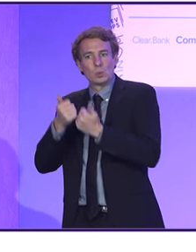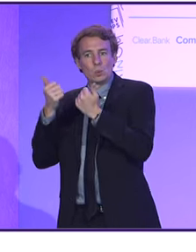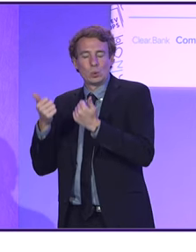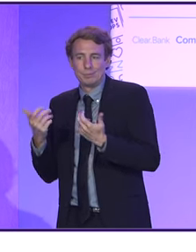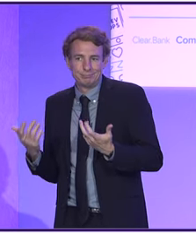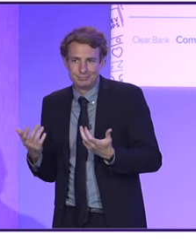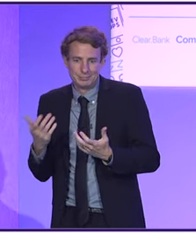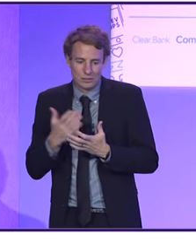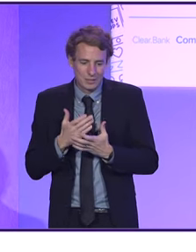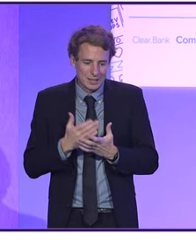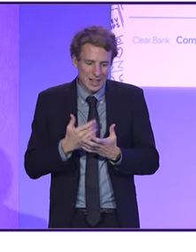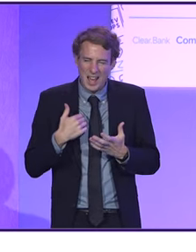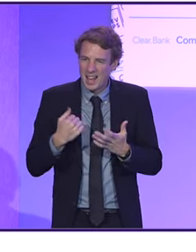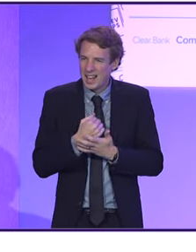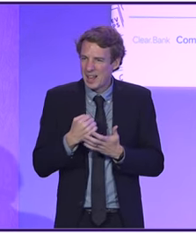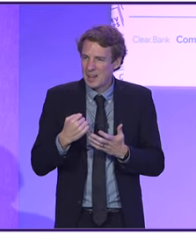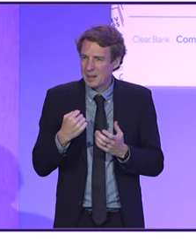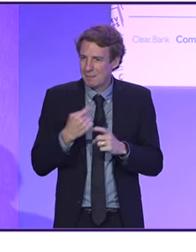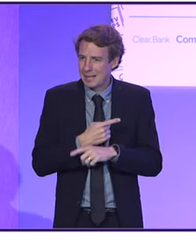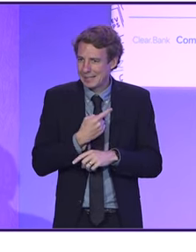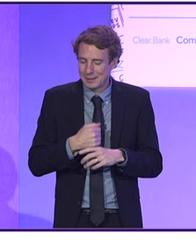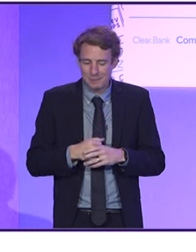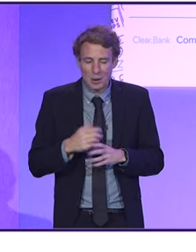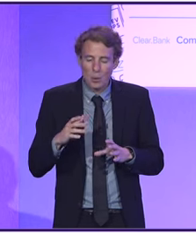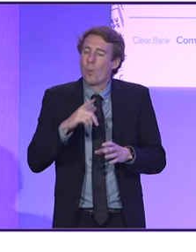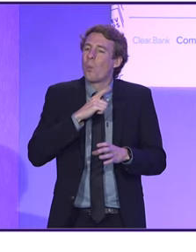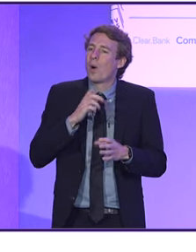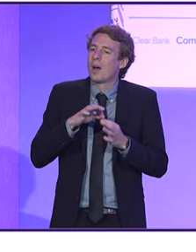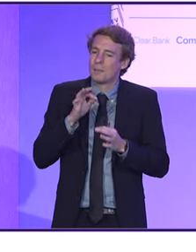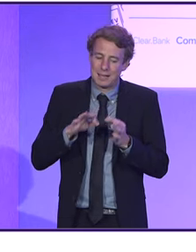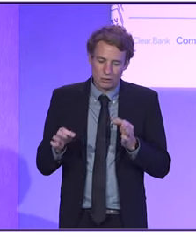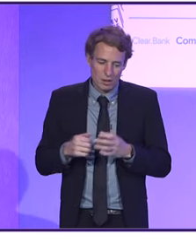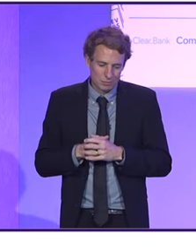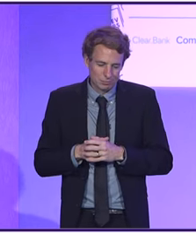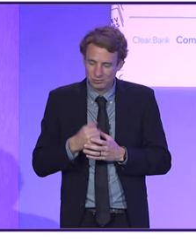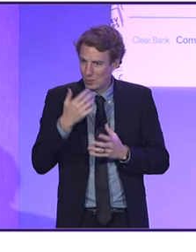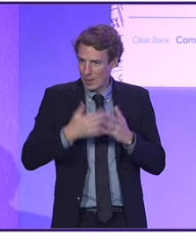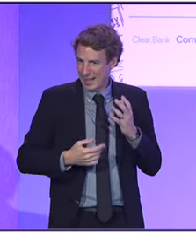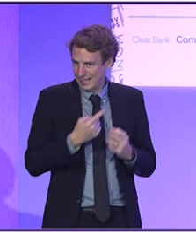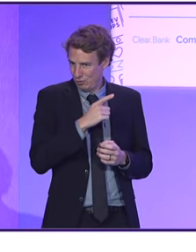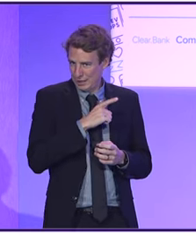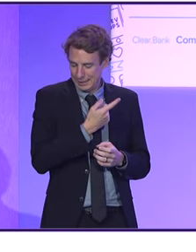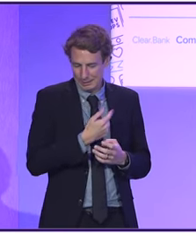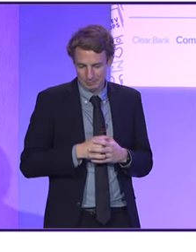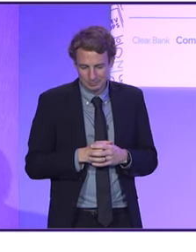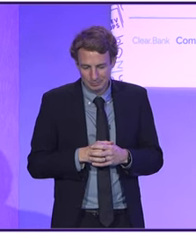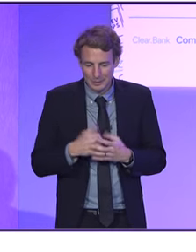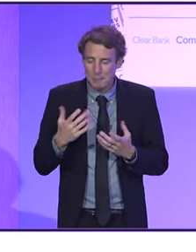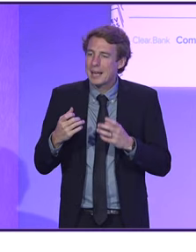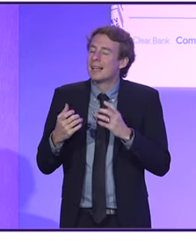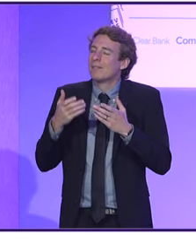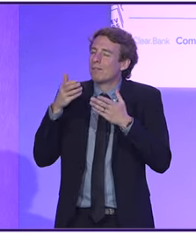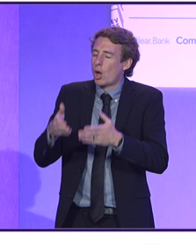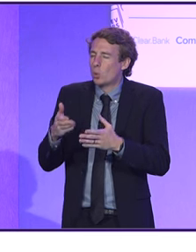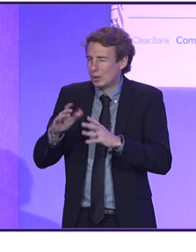dear, I missed one. Yeah, so the important question is, why are you measuring things? For possibly any of those reasons. But when I was a developer, I was focused on